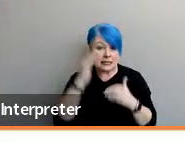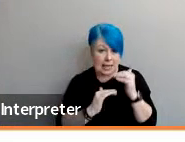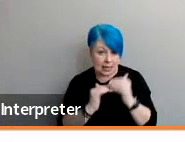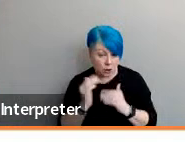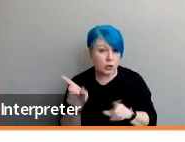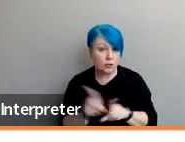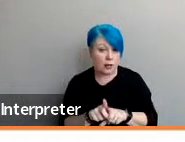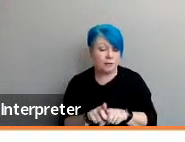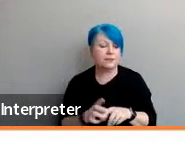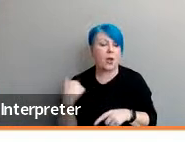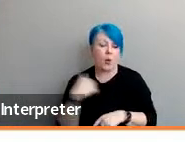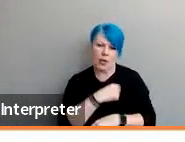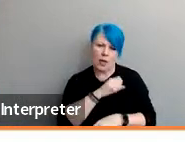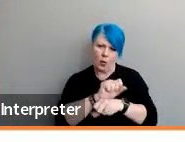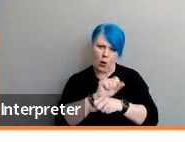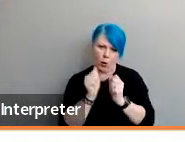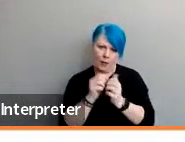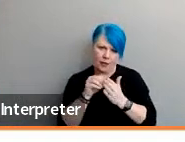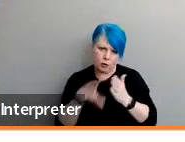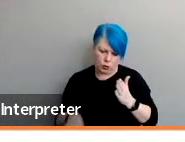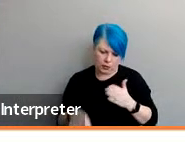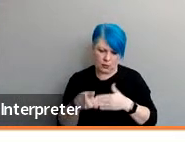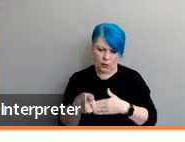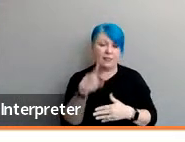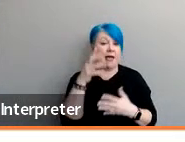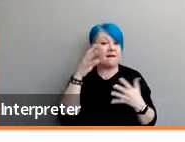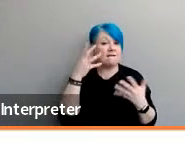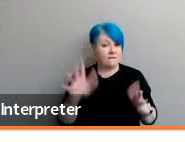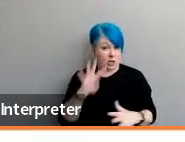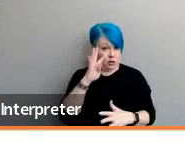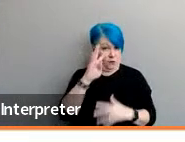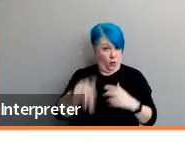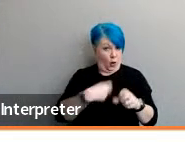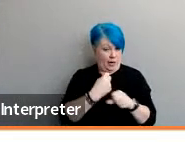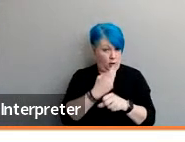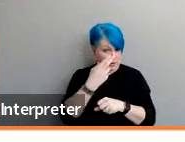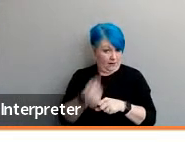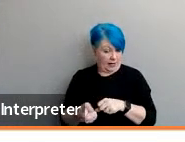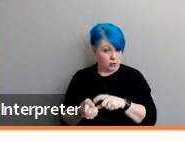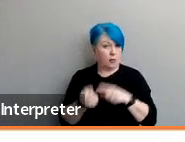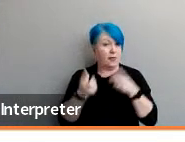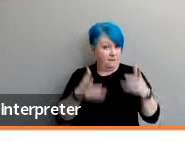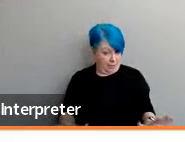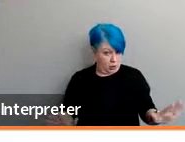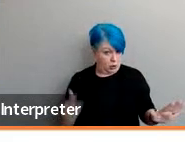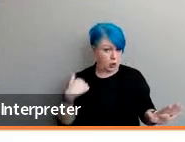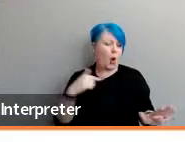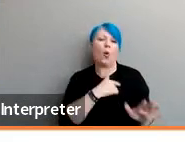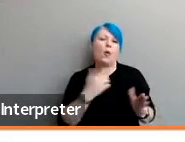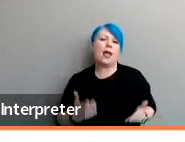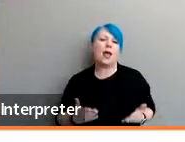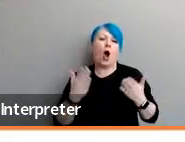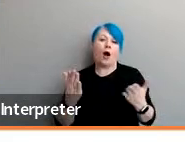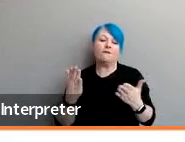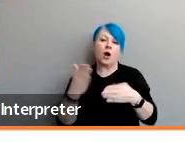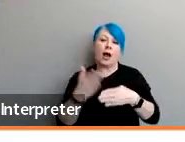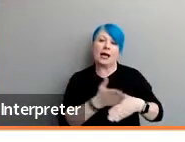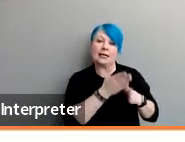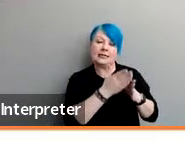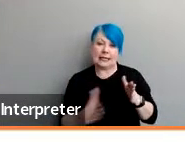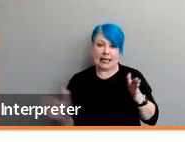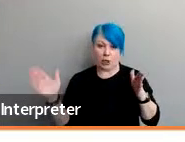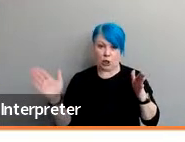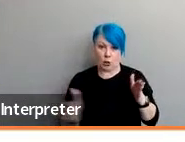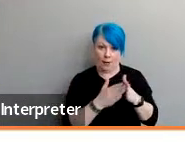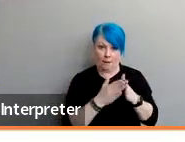So we work with students when they are finished with their 4 years of high school. And so we offer a continuum of